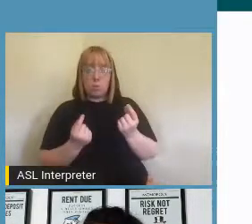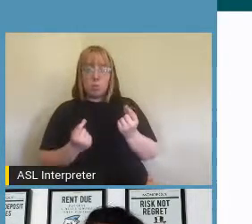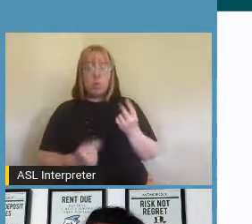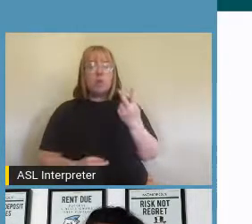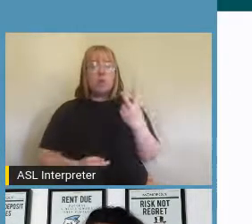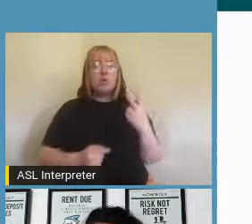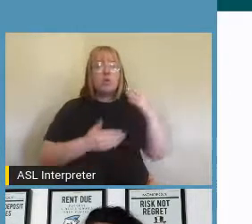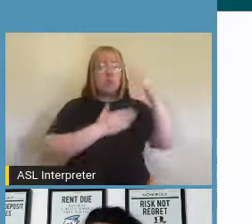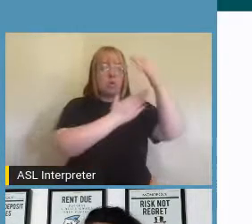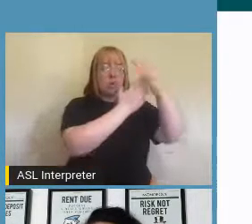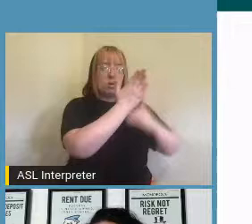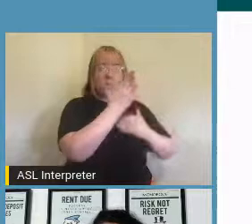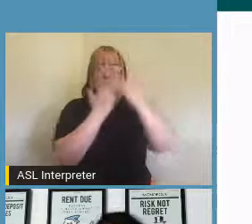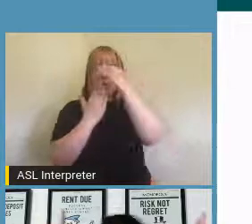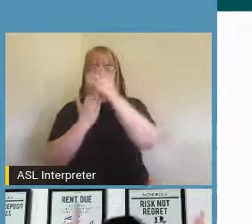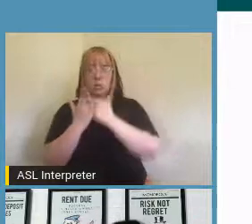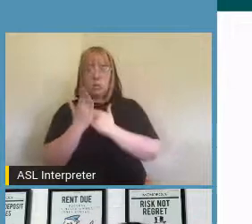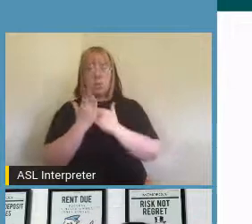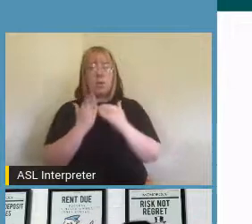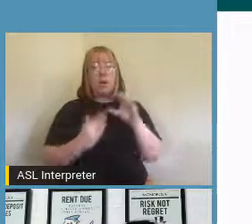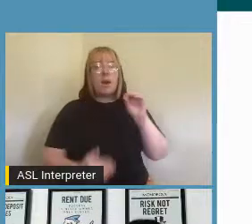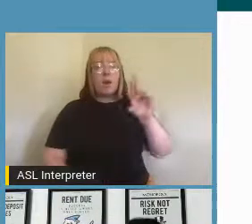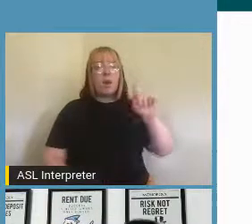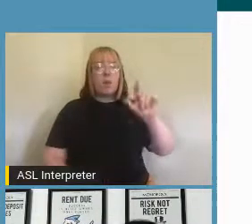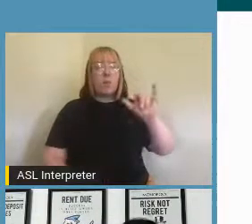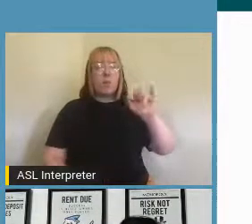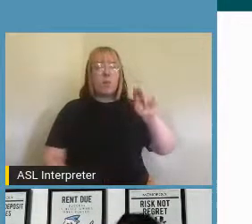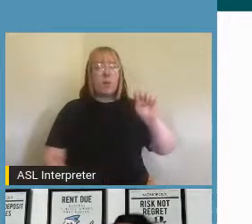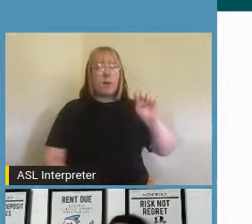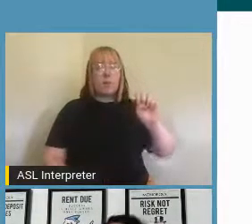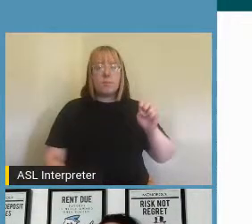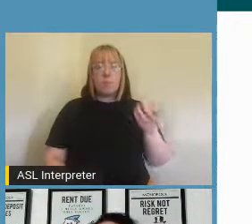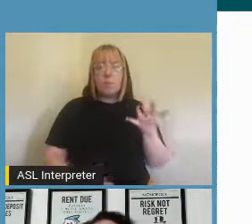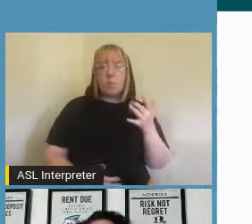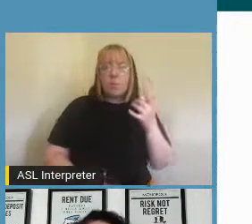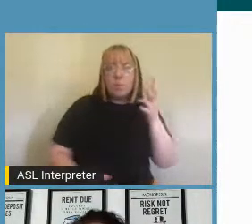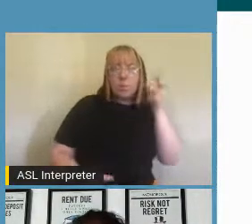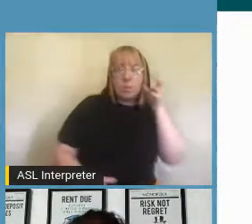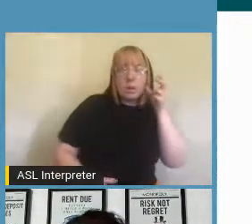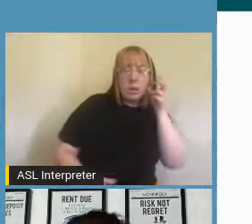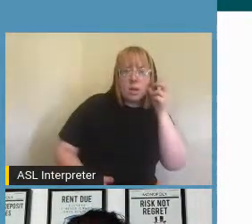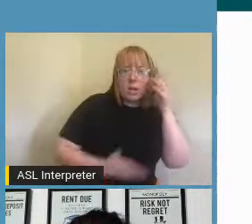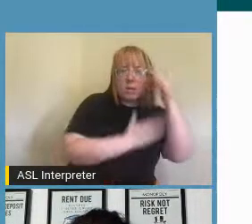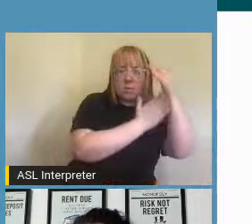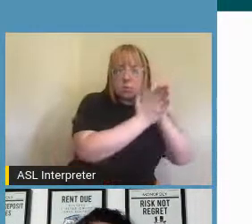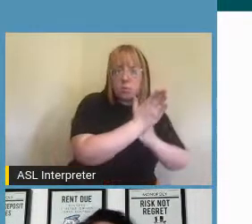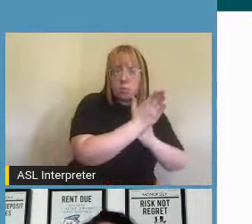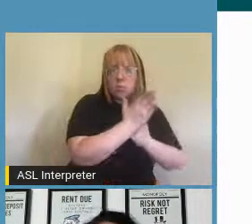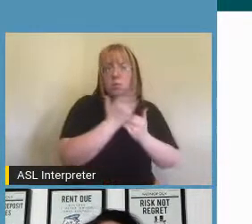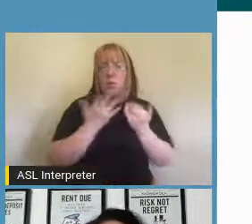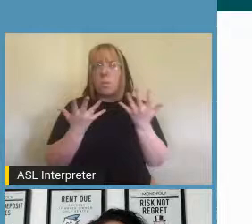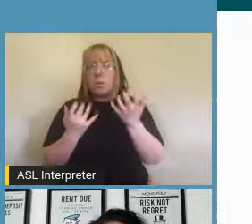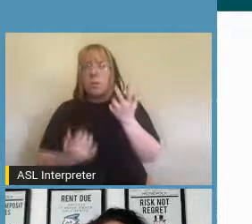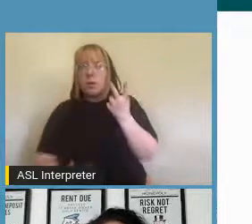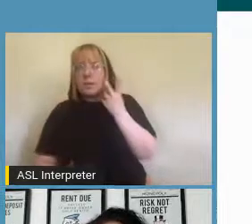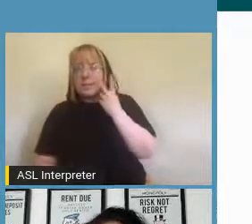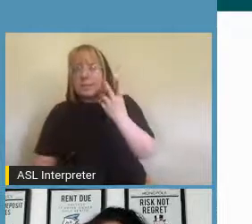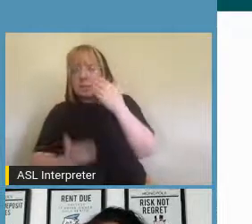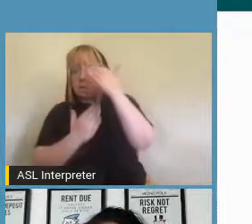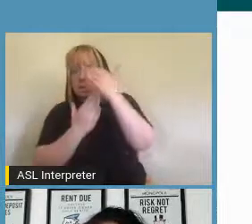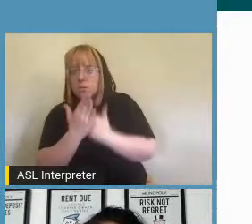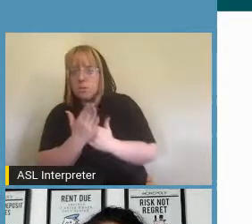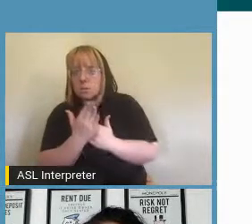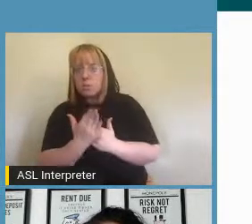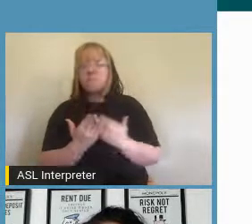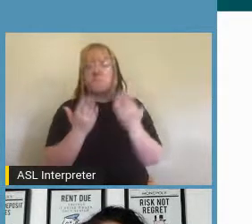story outline, right? So what do we want to hear? What do we want to see? And so what you'll